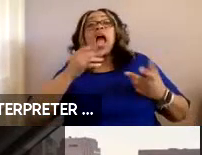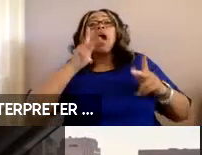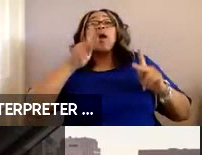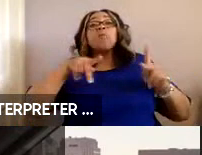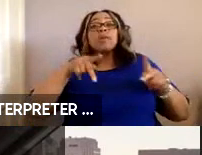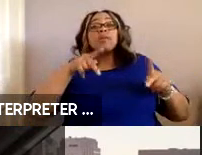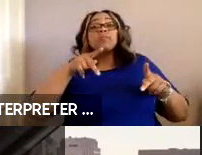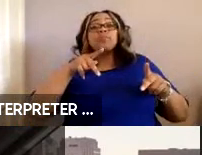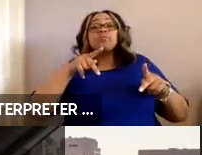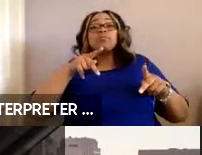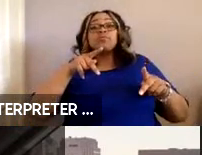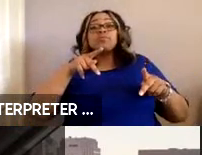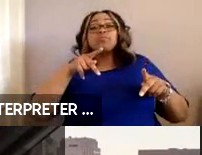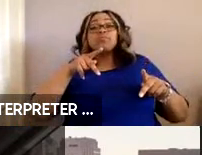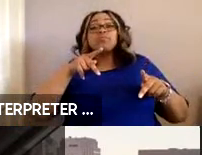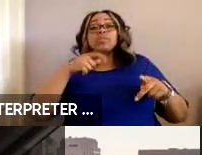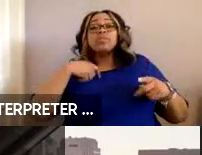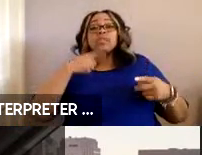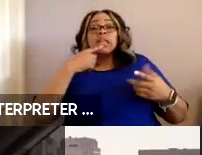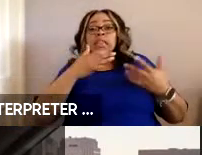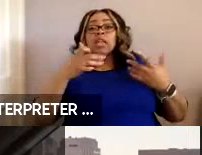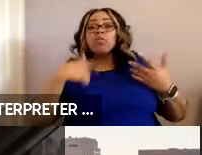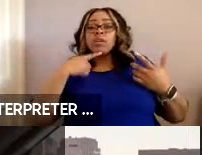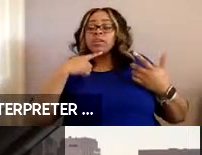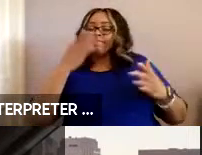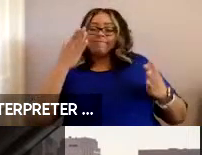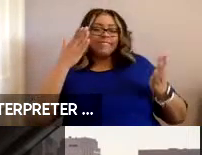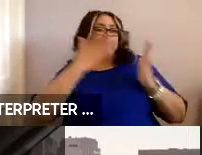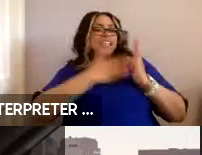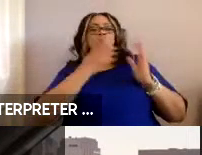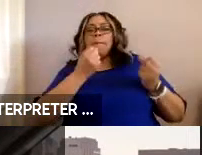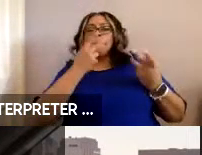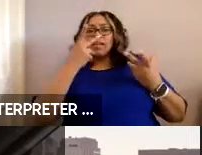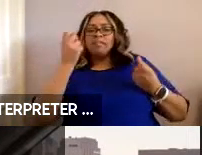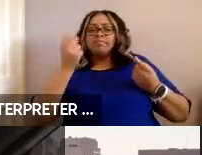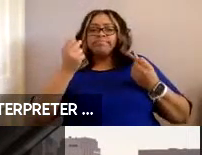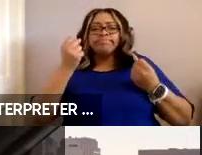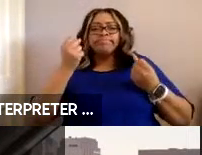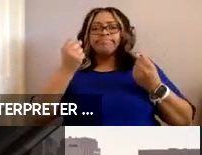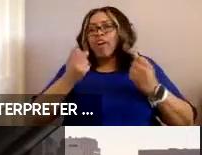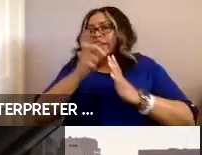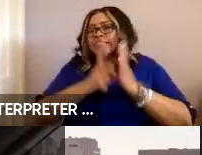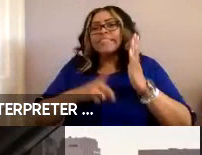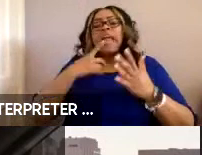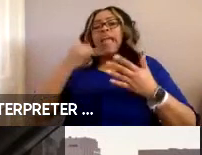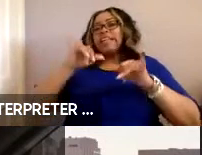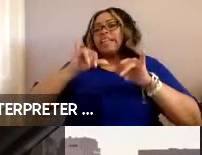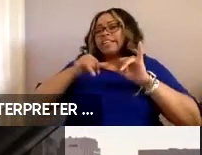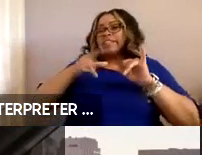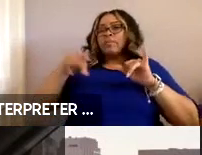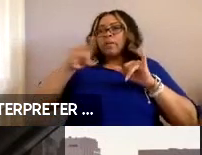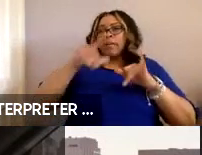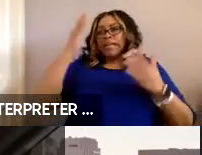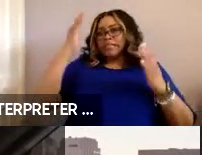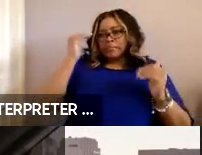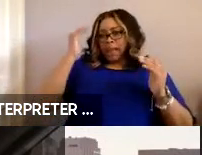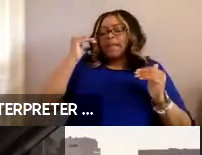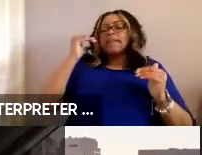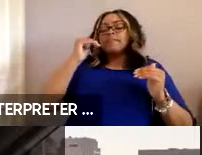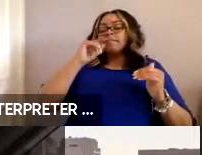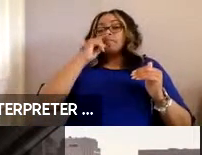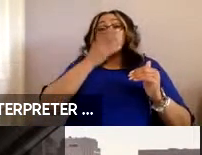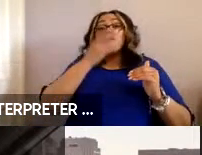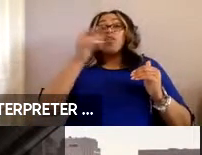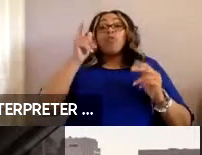participants said things that went against what many vehicle designers and engineers might expect. So